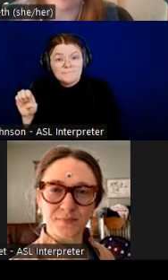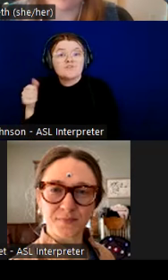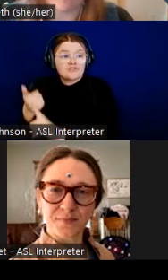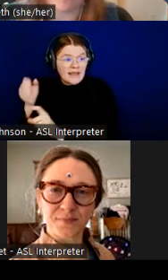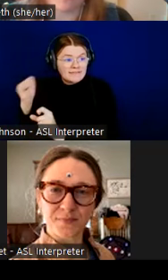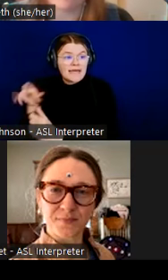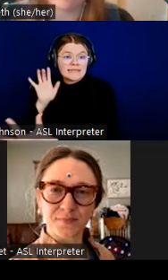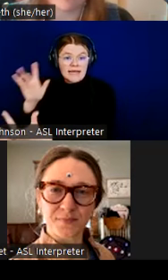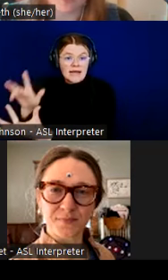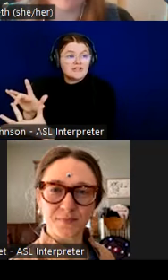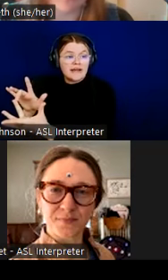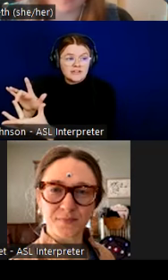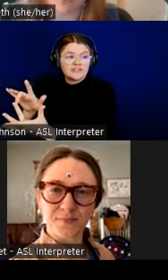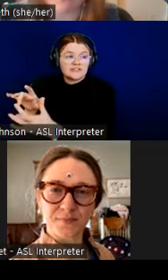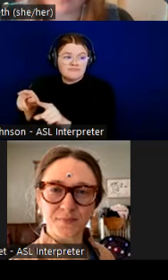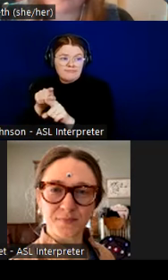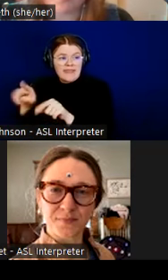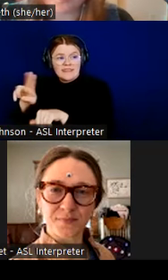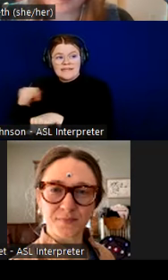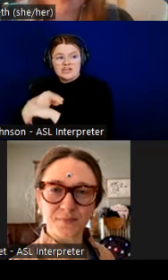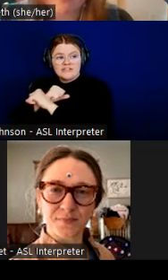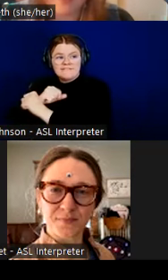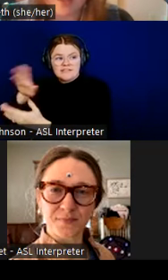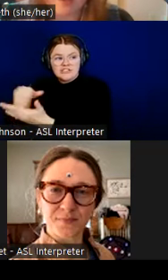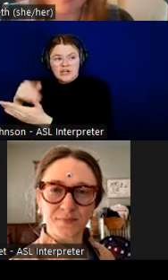out to the Defense Center for Criminalized Survivors.